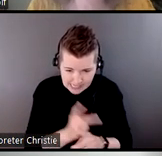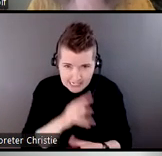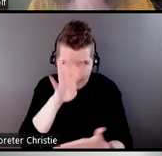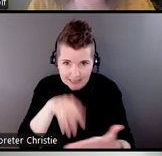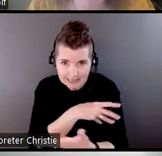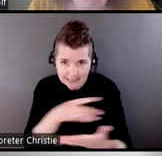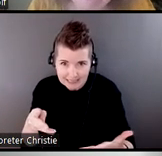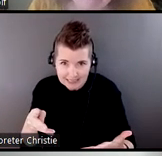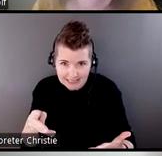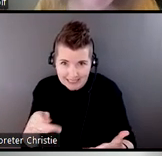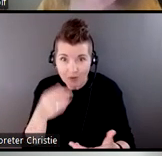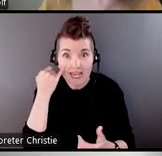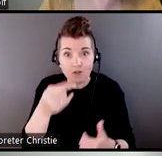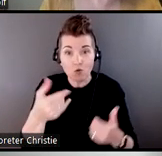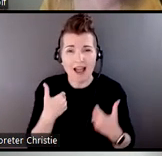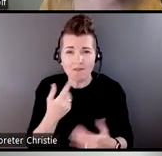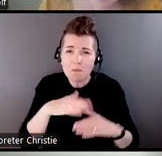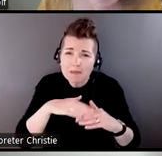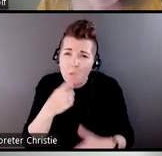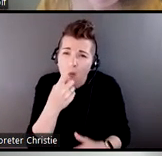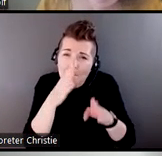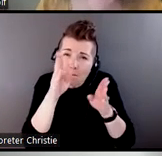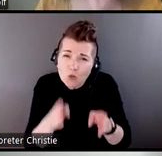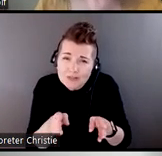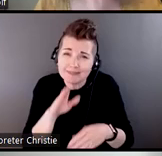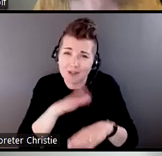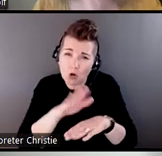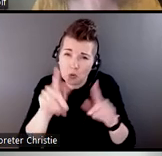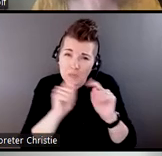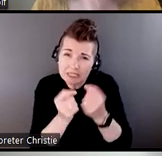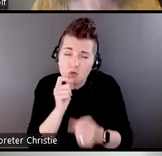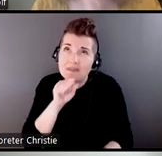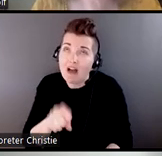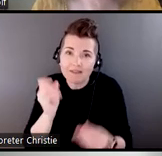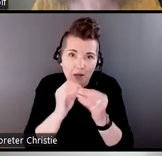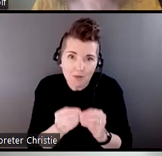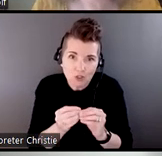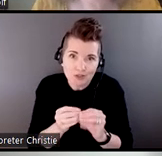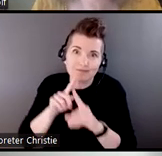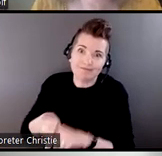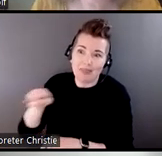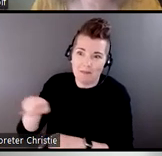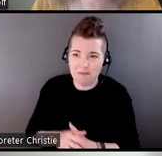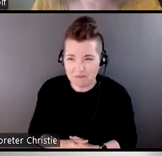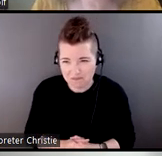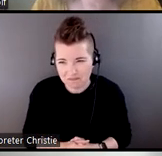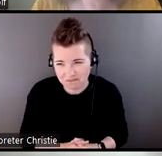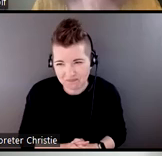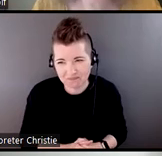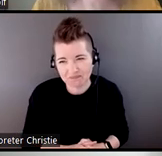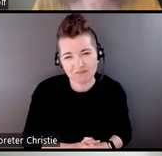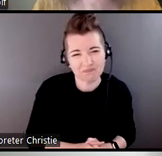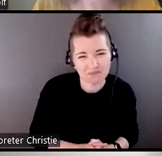who loves to do that, you're golden. A plan also helps you look for a variety. Are we